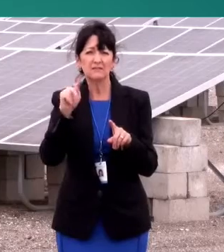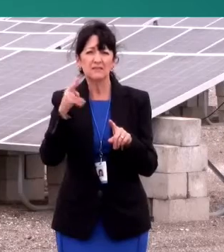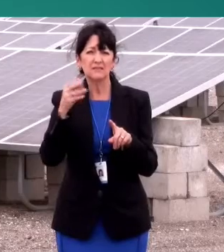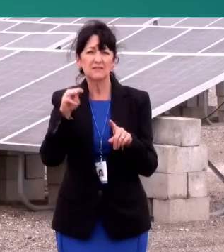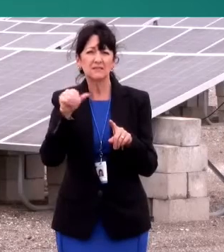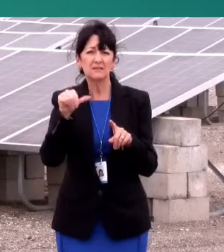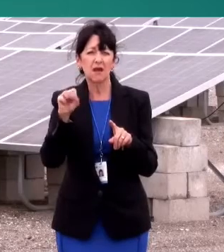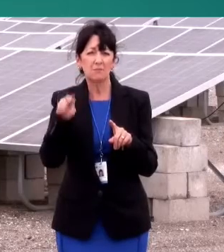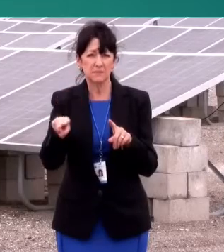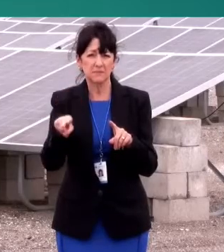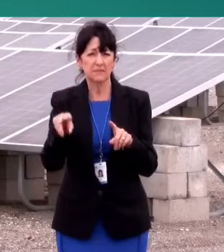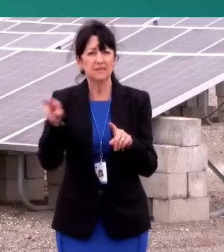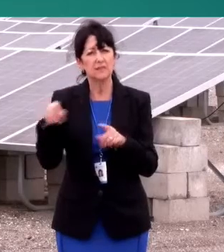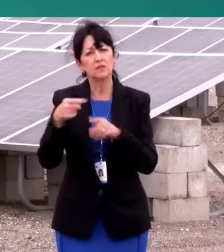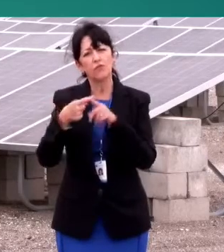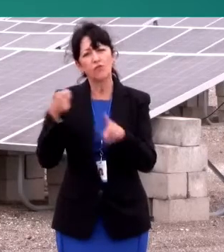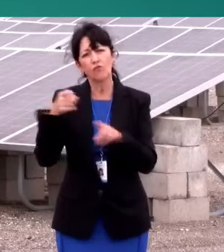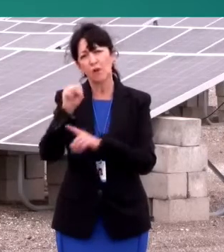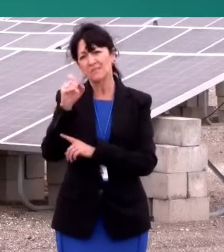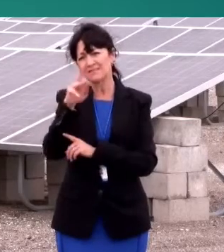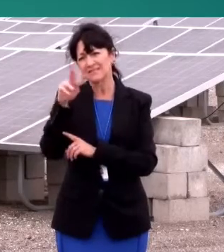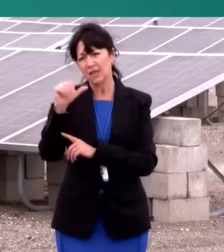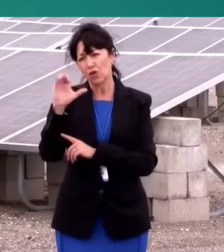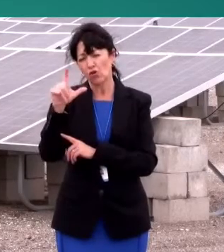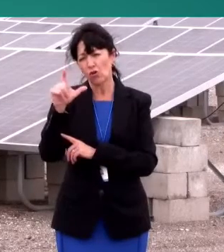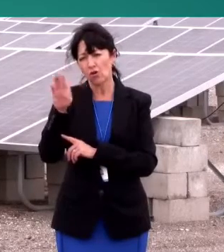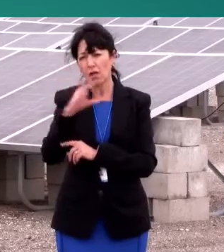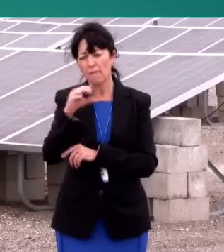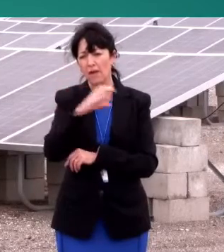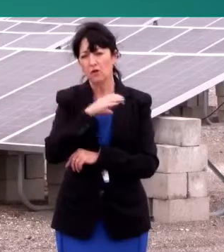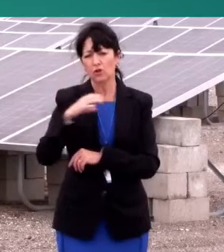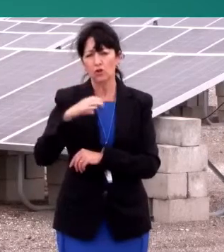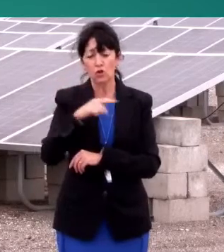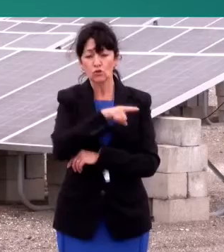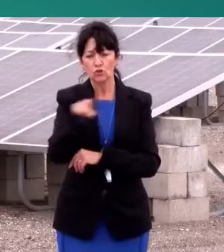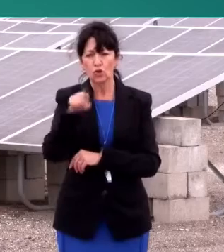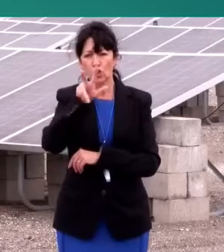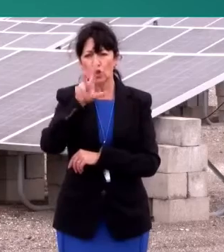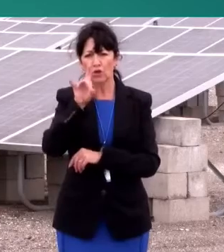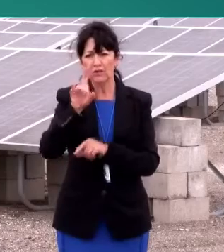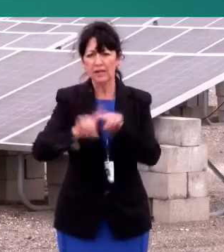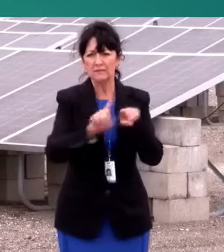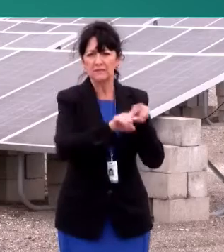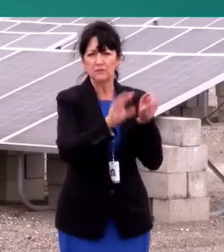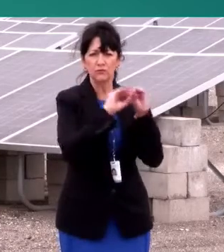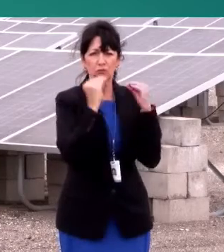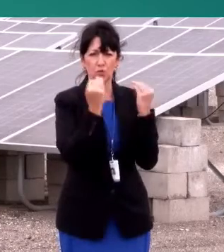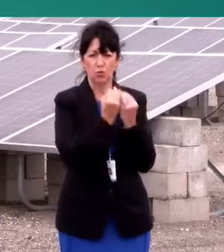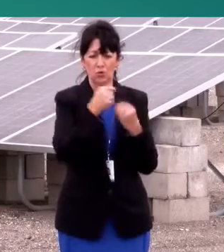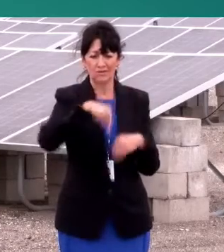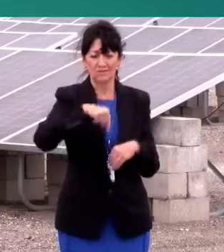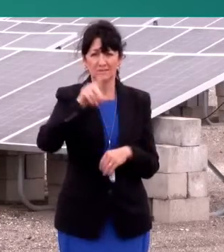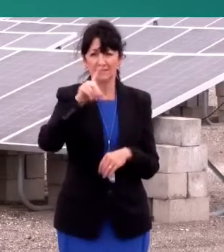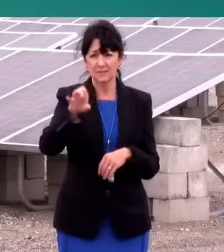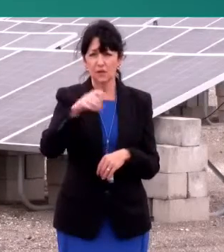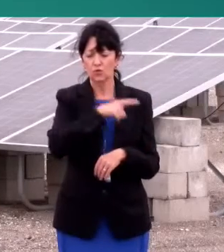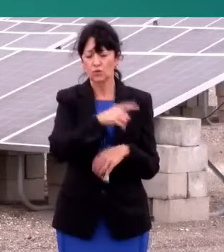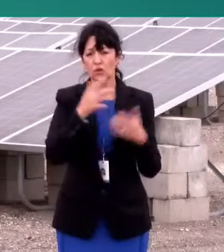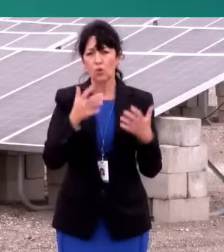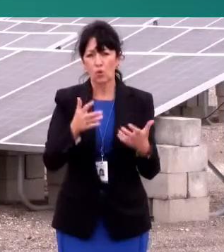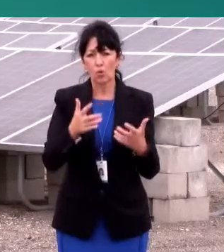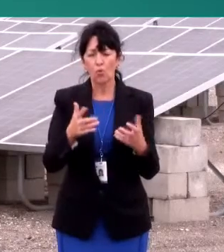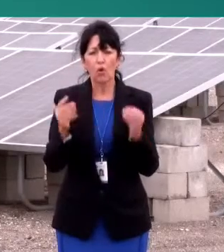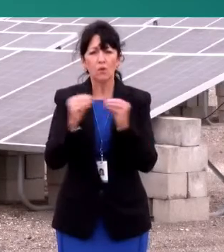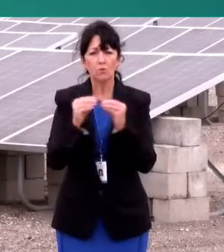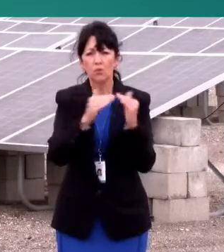Sierra Club and the RPS Coalition, which is a coalition of 38 organizations in Delaware pushing for equitable energy policy.